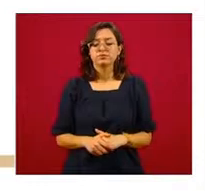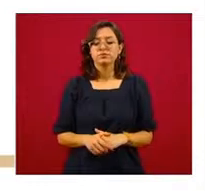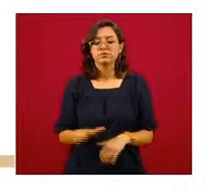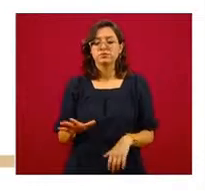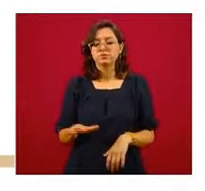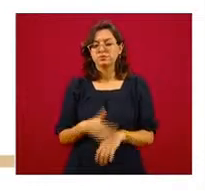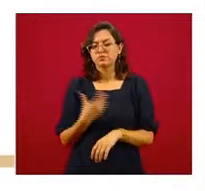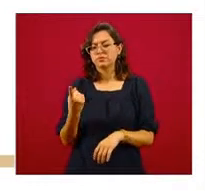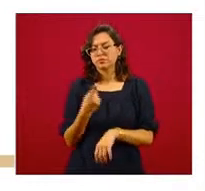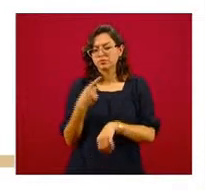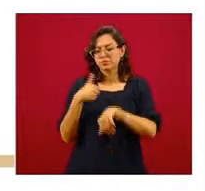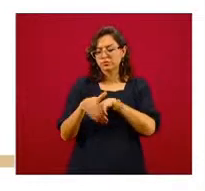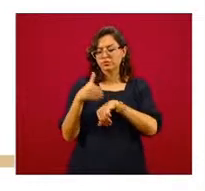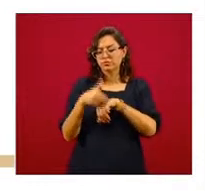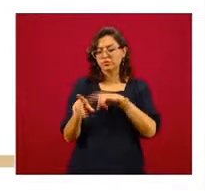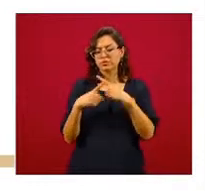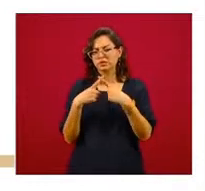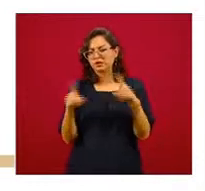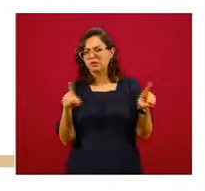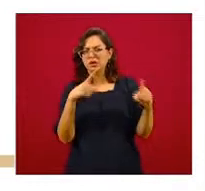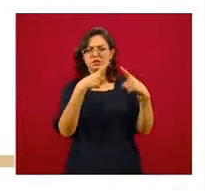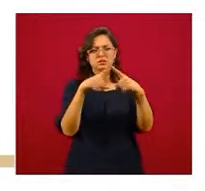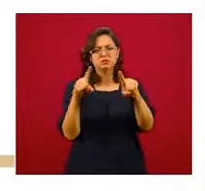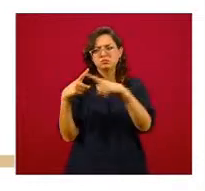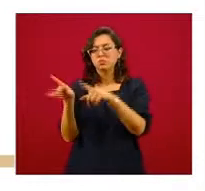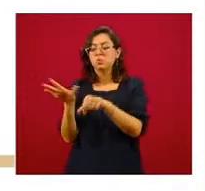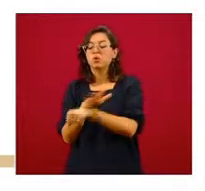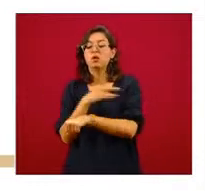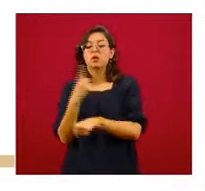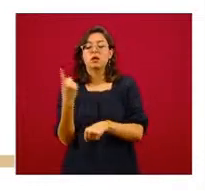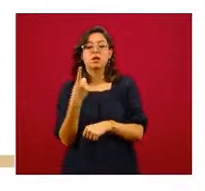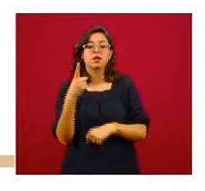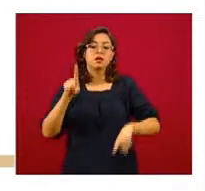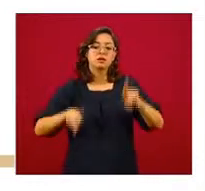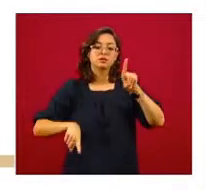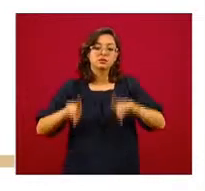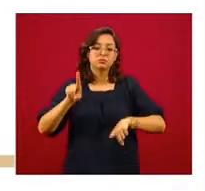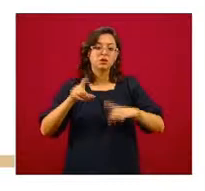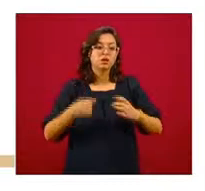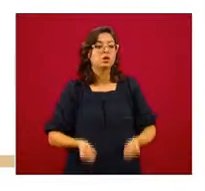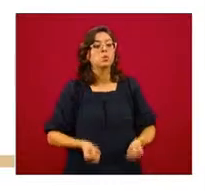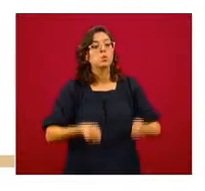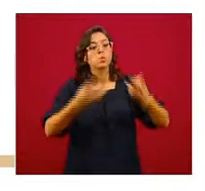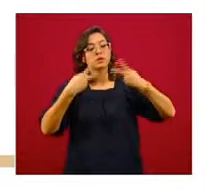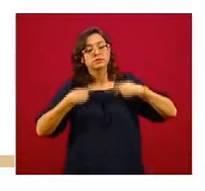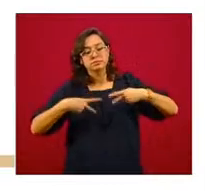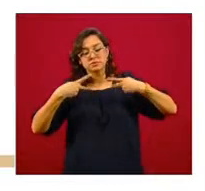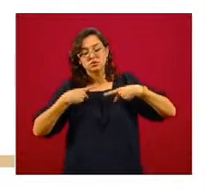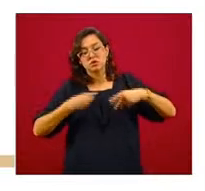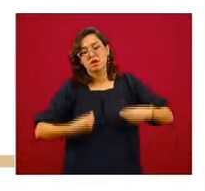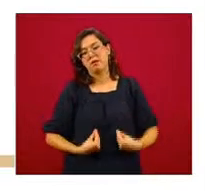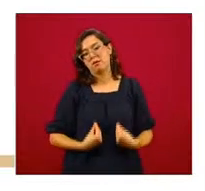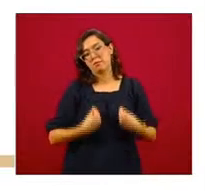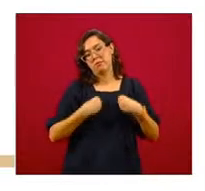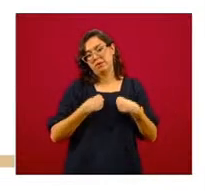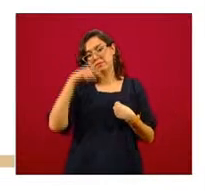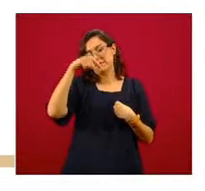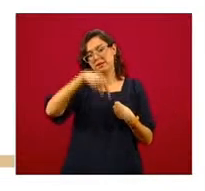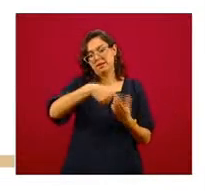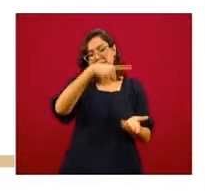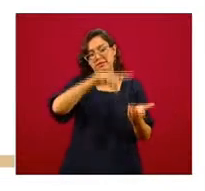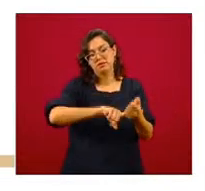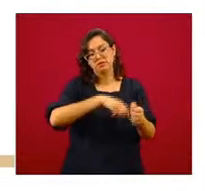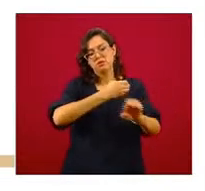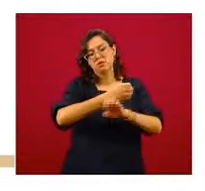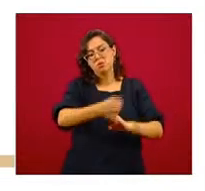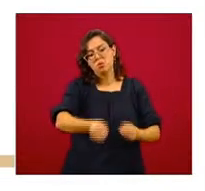states. Why are we reporting different numbers here? Because we're running a positivity analysis,